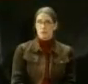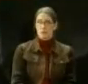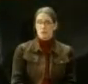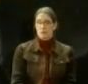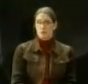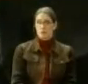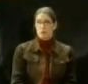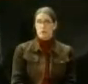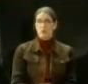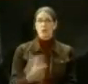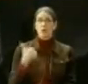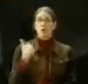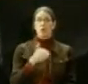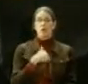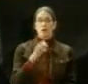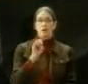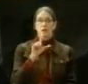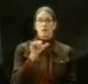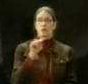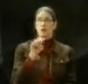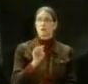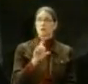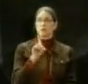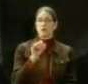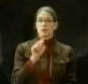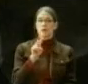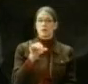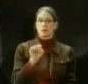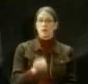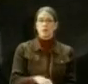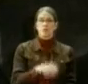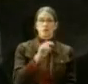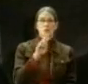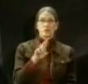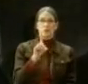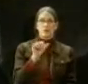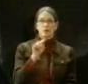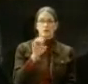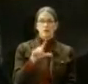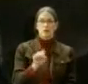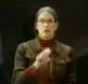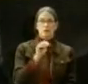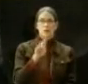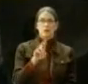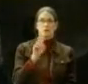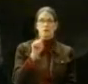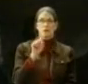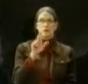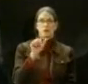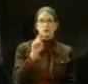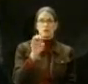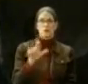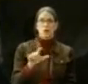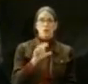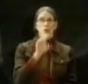Okay, we have Elaine Davis and Mr. Daniels, Mr. Trammell, Mr.